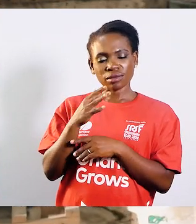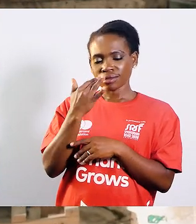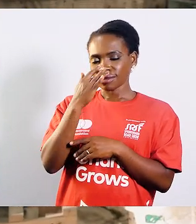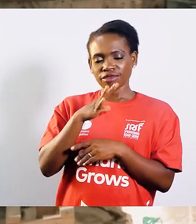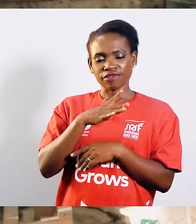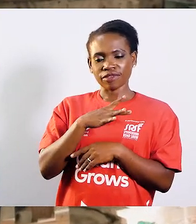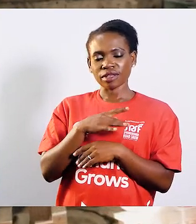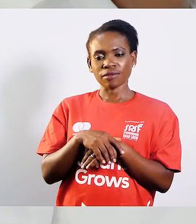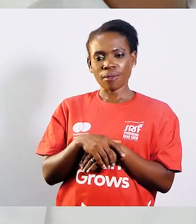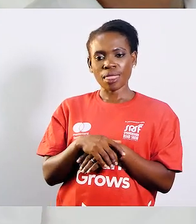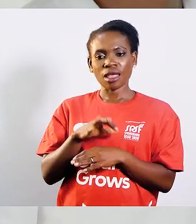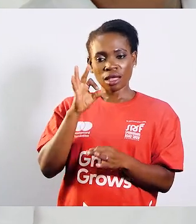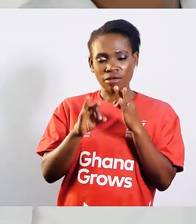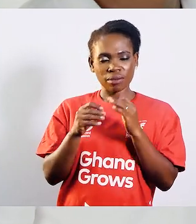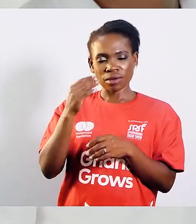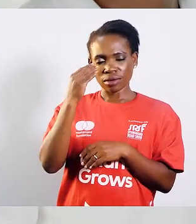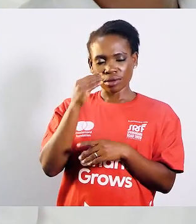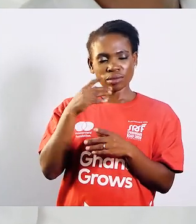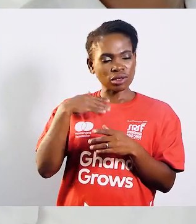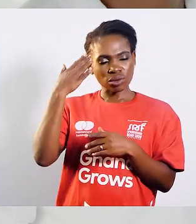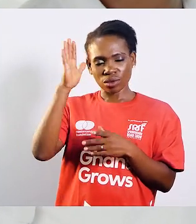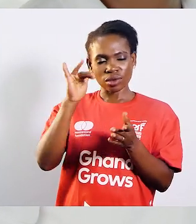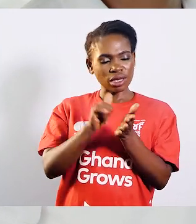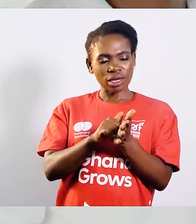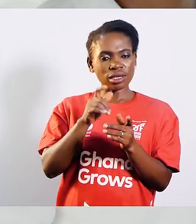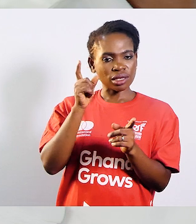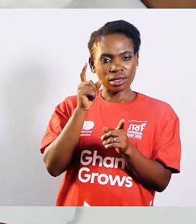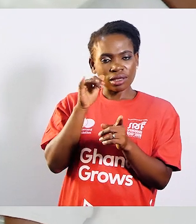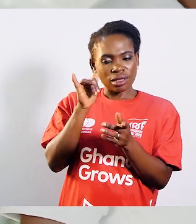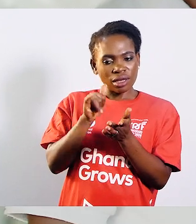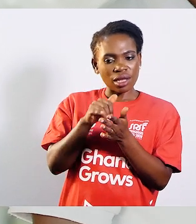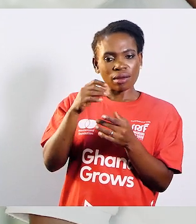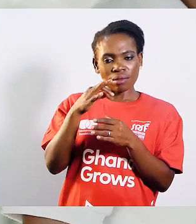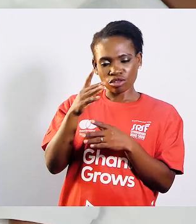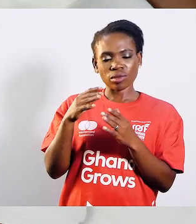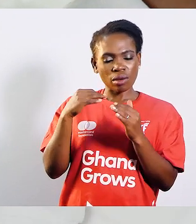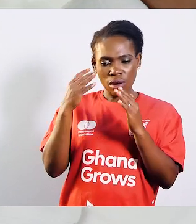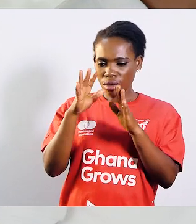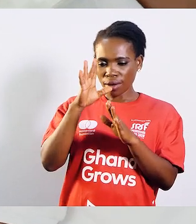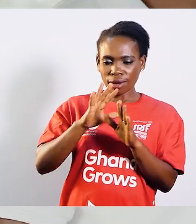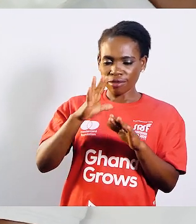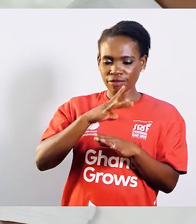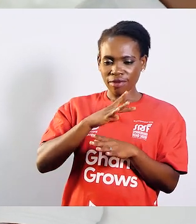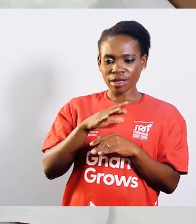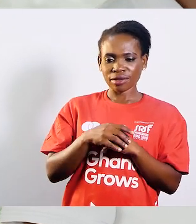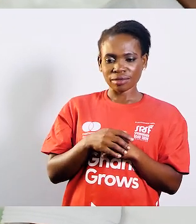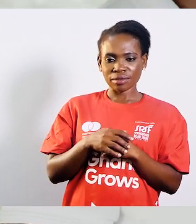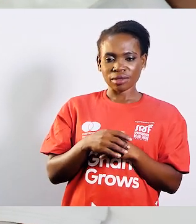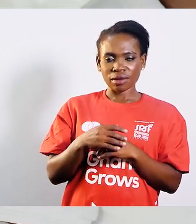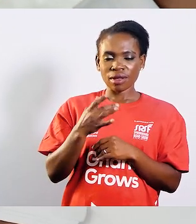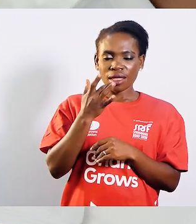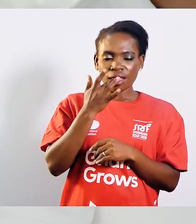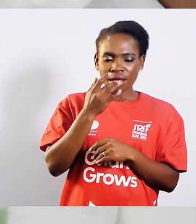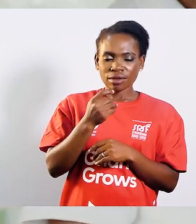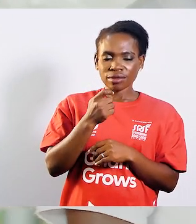Yeah. Honestly, if I close my eyes, I wouldn't know it's mushroom. Mushrooms, exactly. And it looks so colorful. You have to taste and then you see the taste